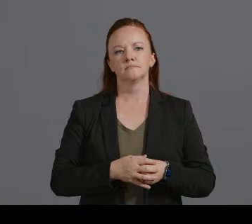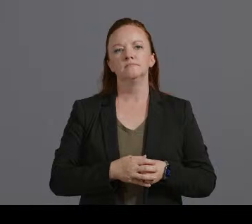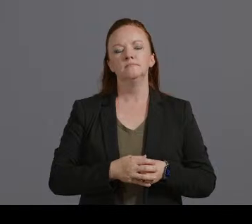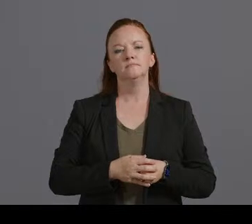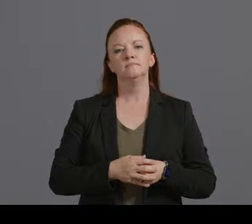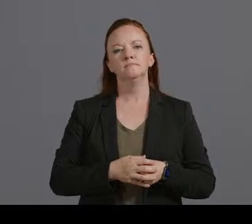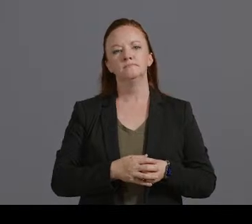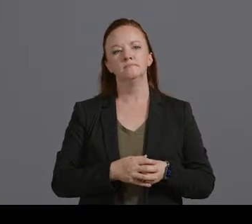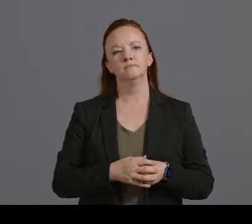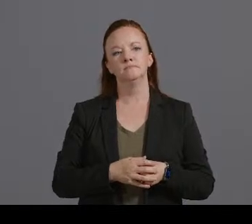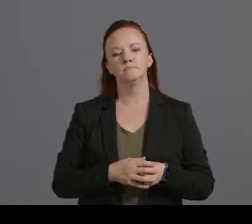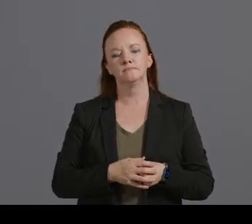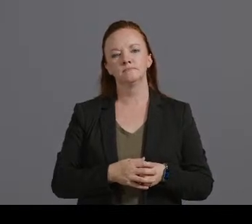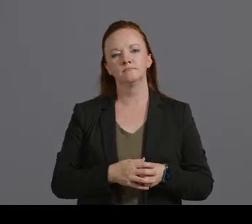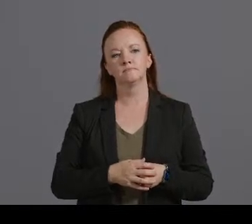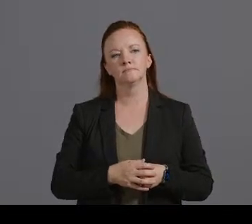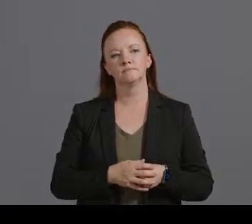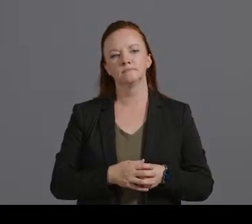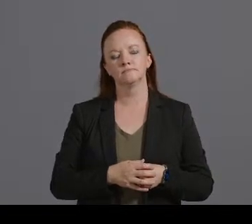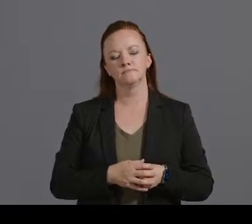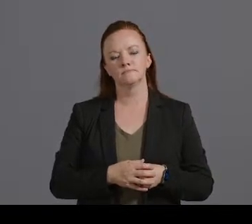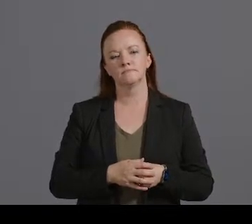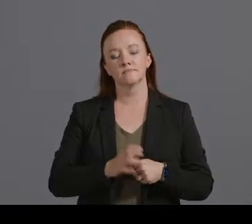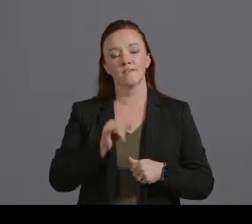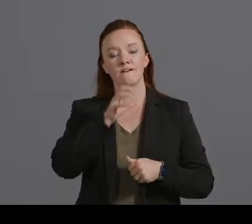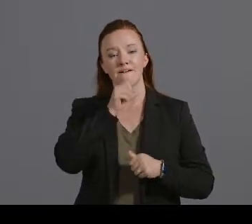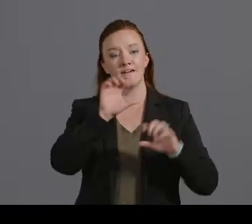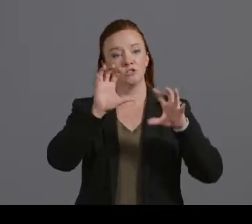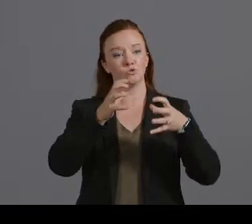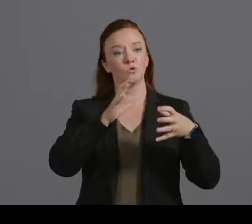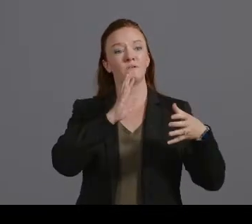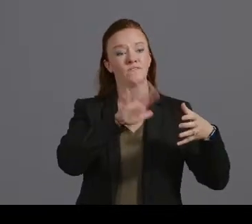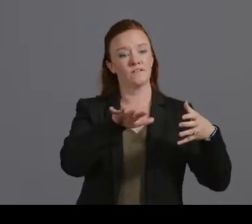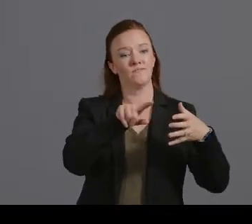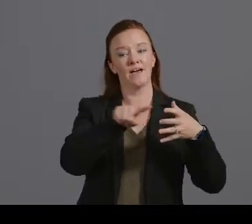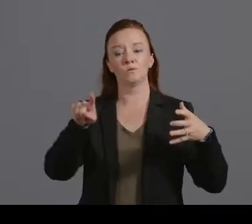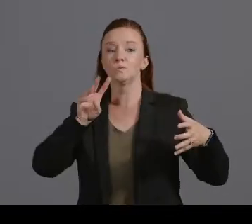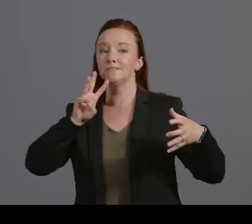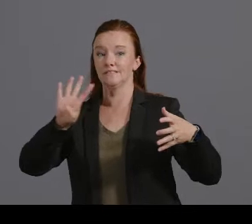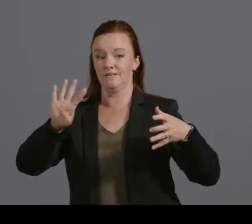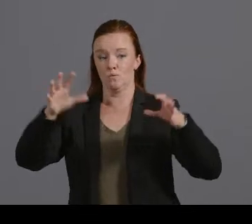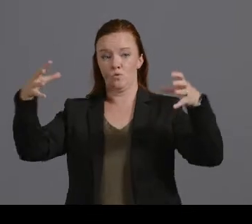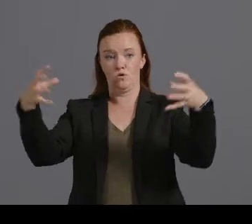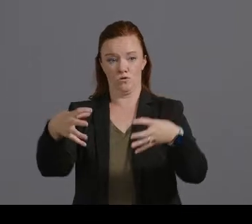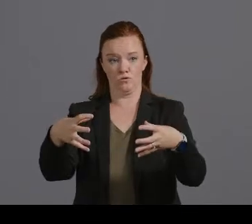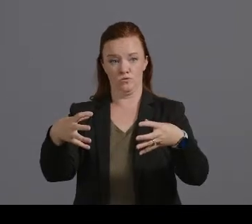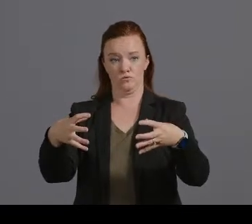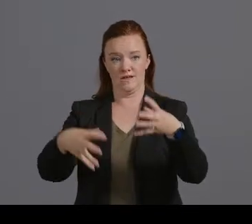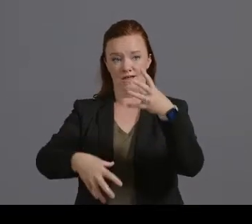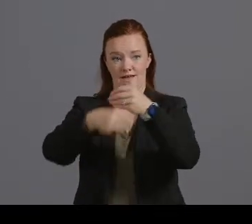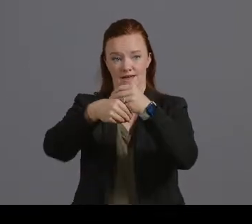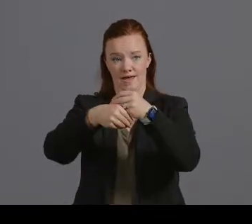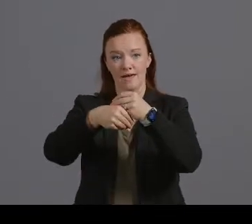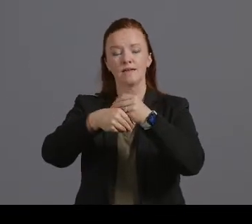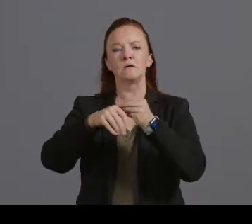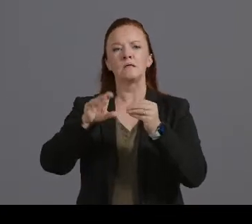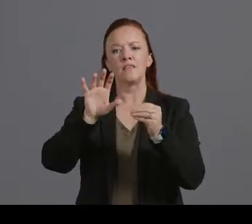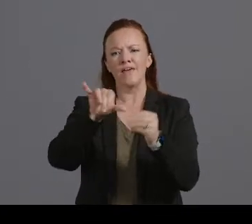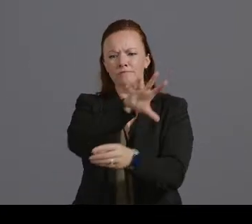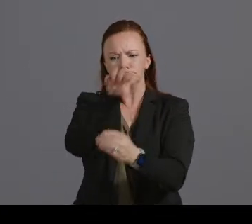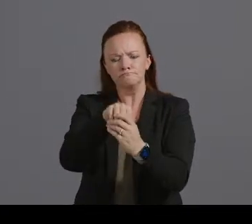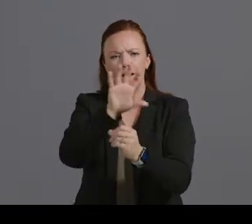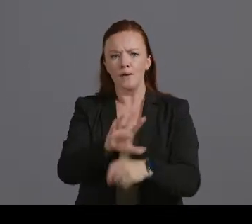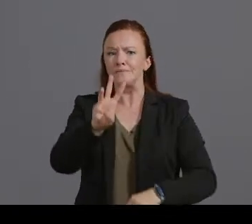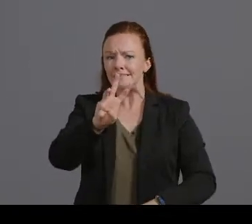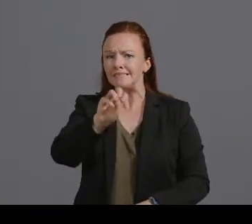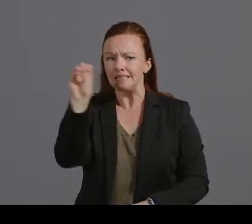we add 55 to 64, we're catching about 60% of all Arizonans who have a high-risk condition